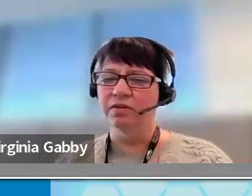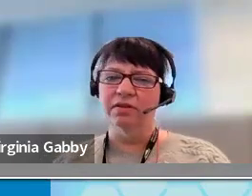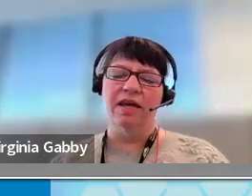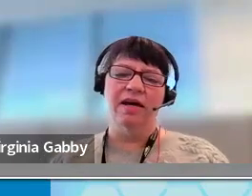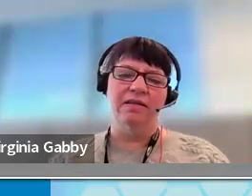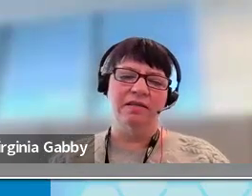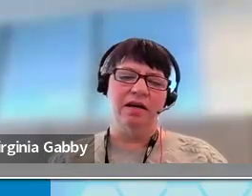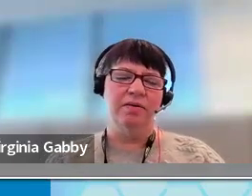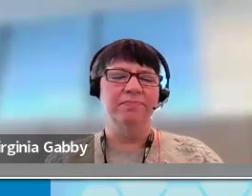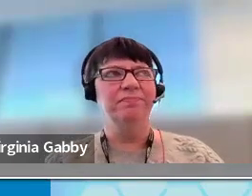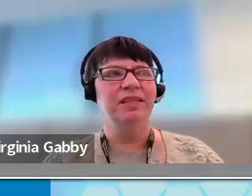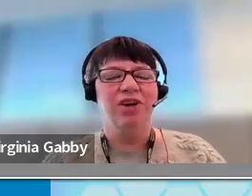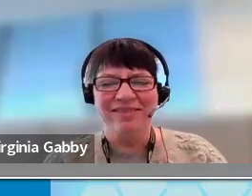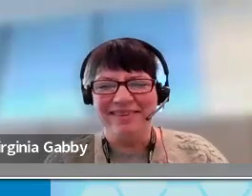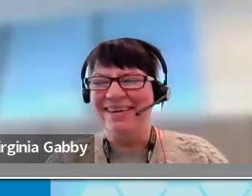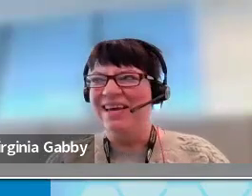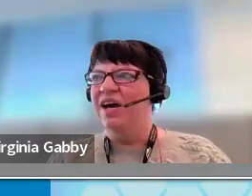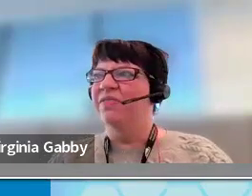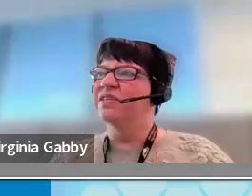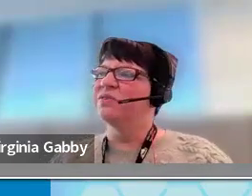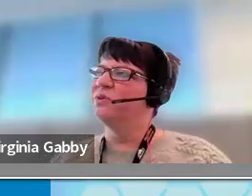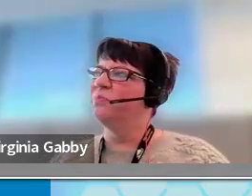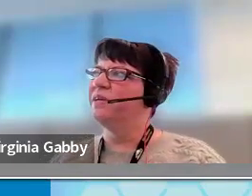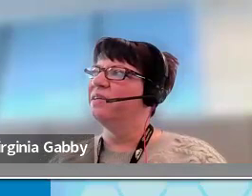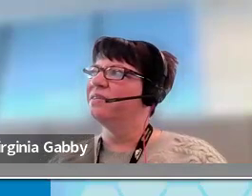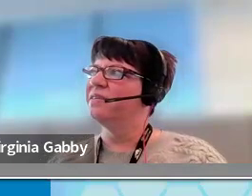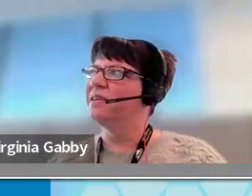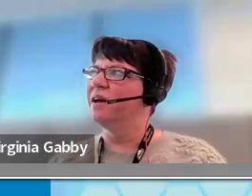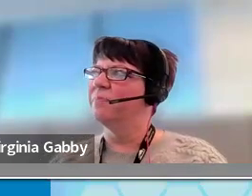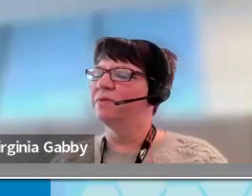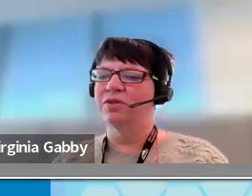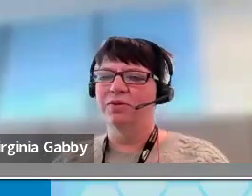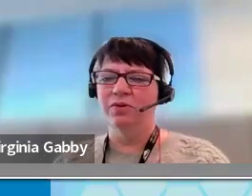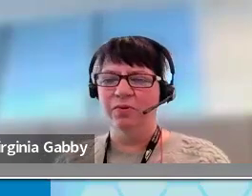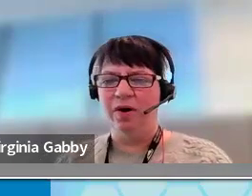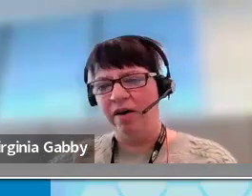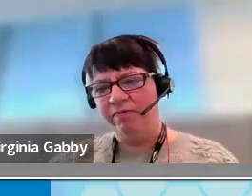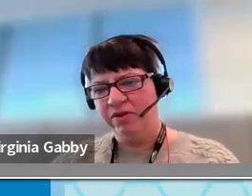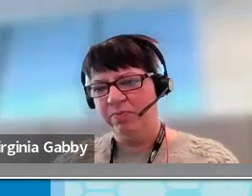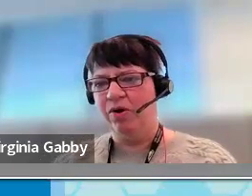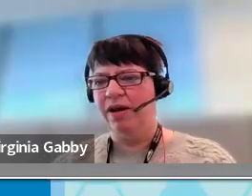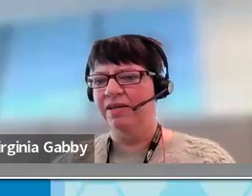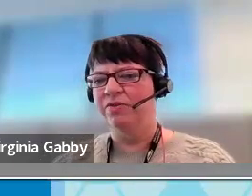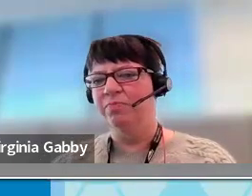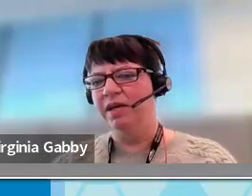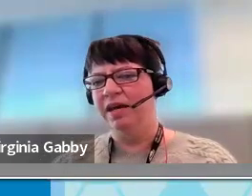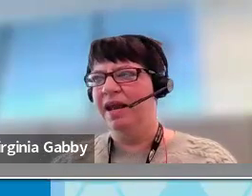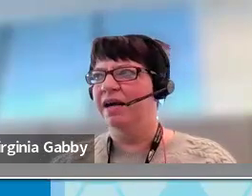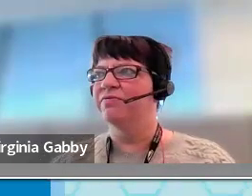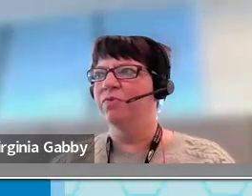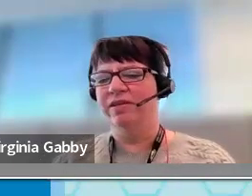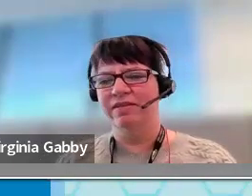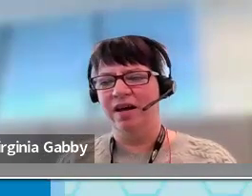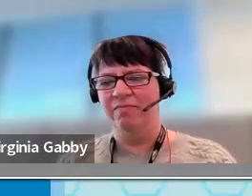sometimes difficult and exhausting. This group is set up to offer support and to be